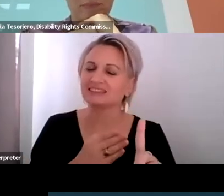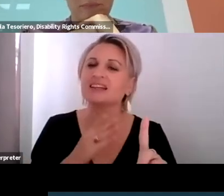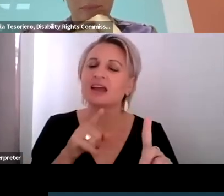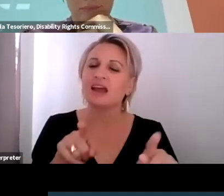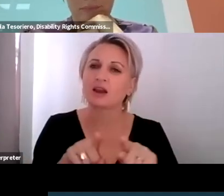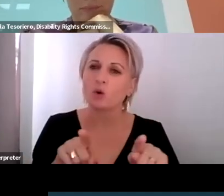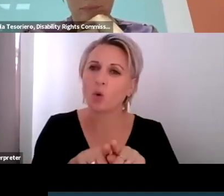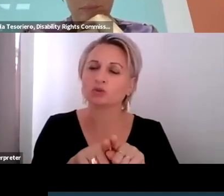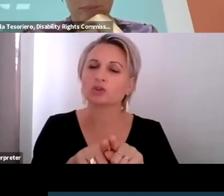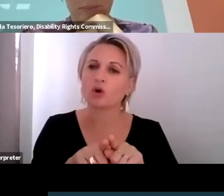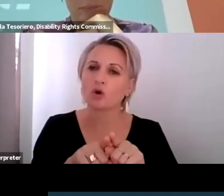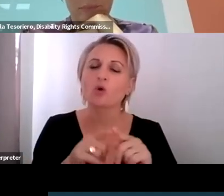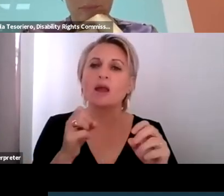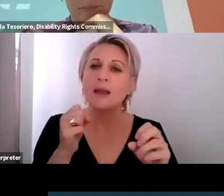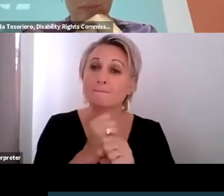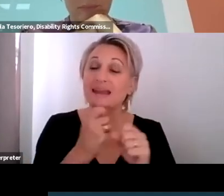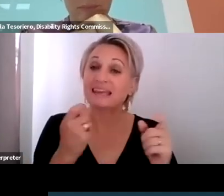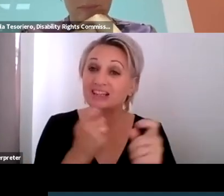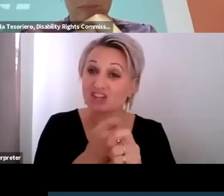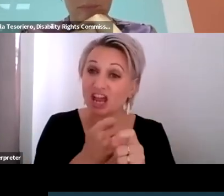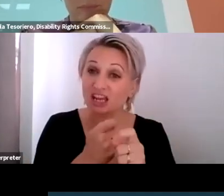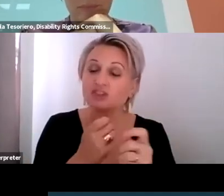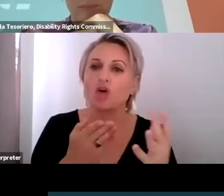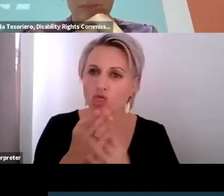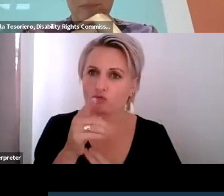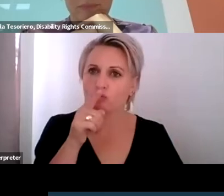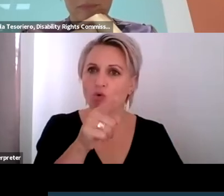and driving change through that. One of the